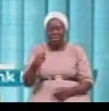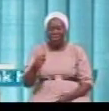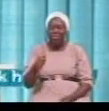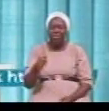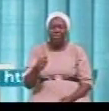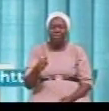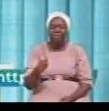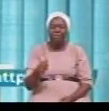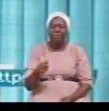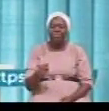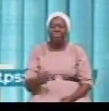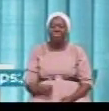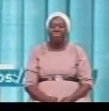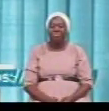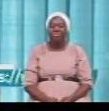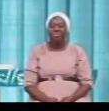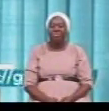yourself.